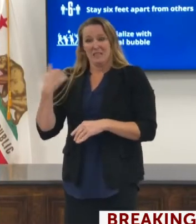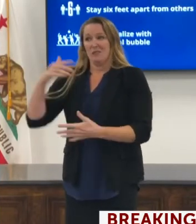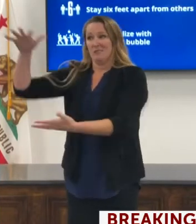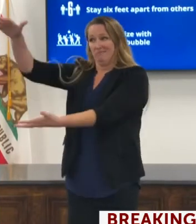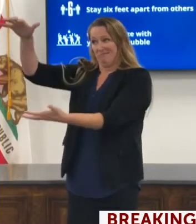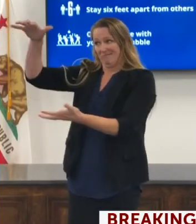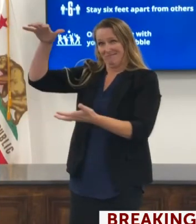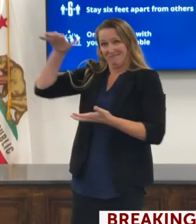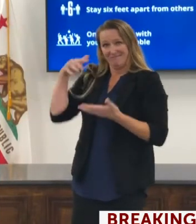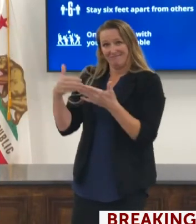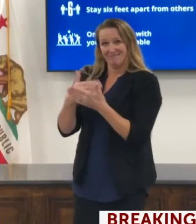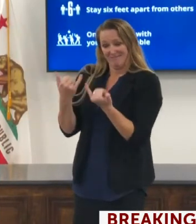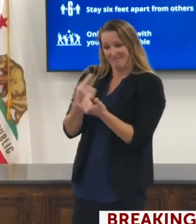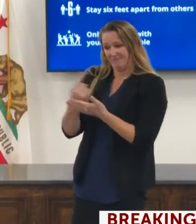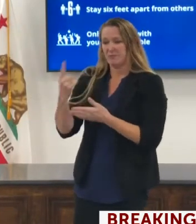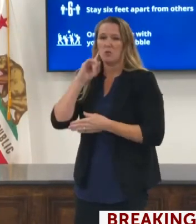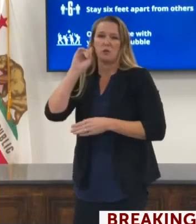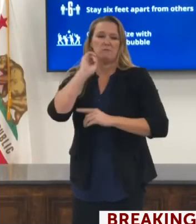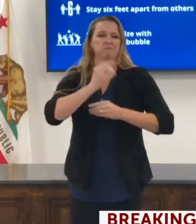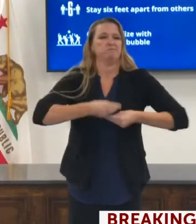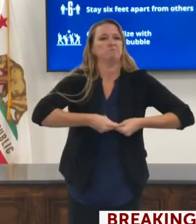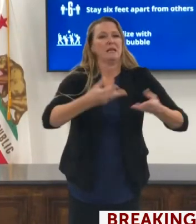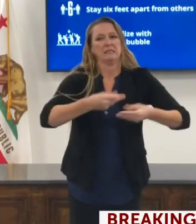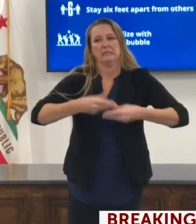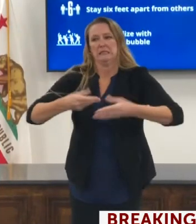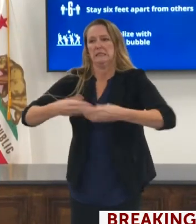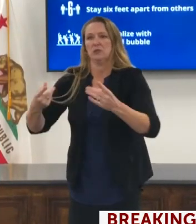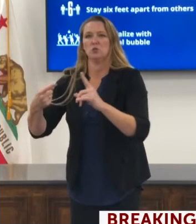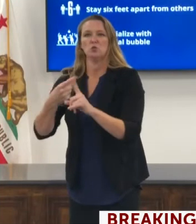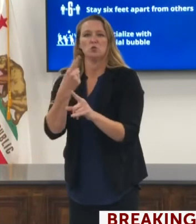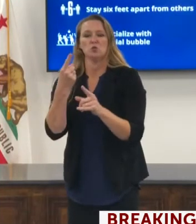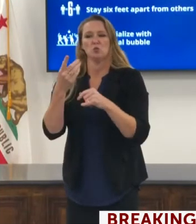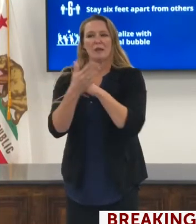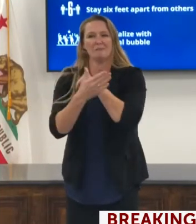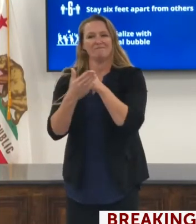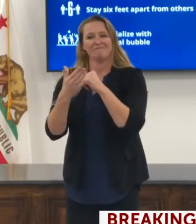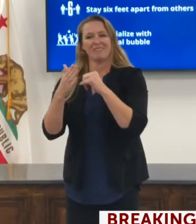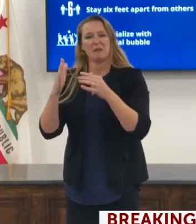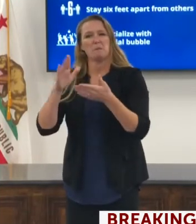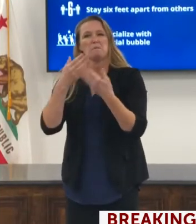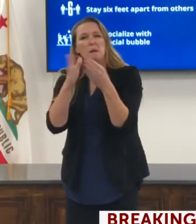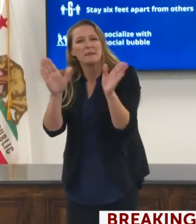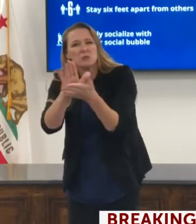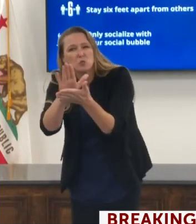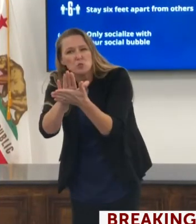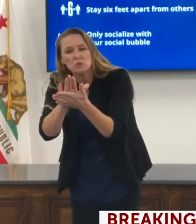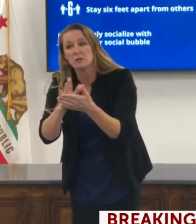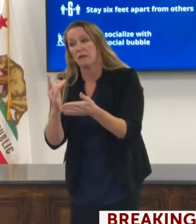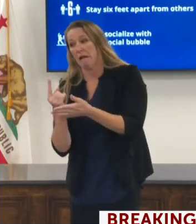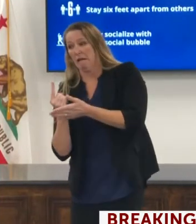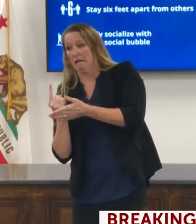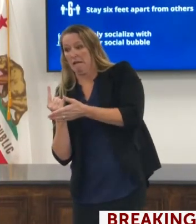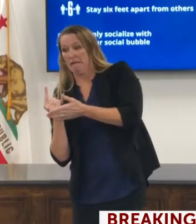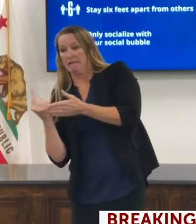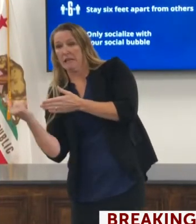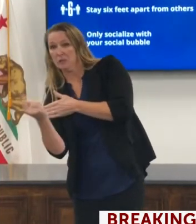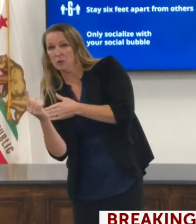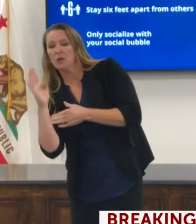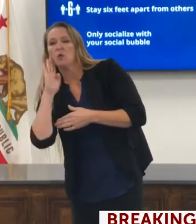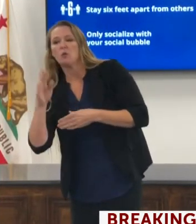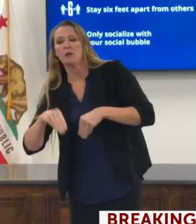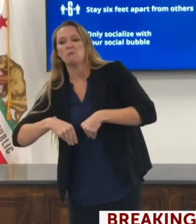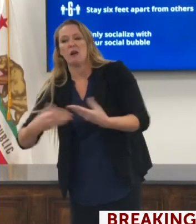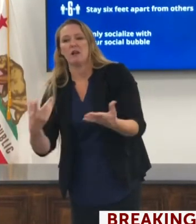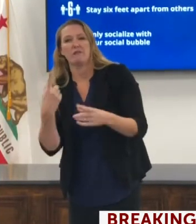of our school districts throughout the county, and we will begin distribution to private and parochial schools the following week. Most of our districts